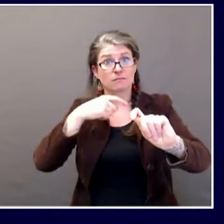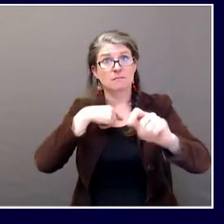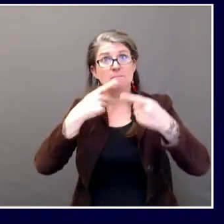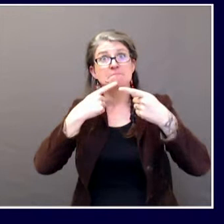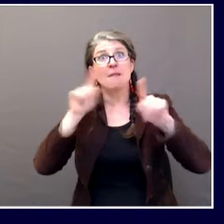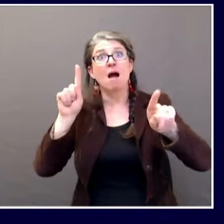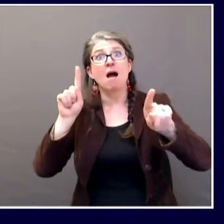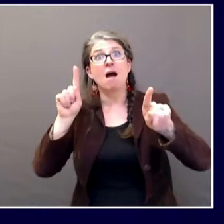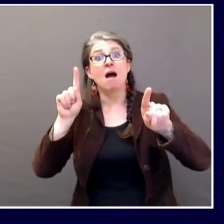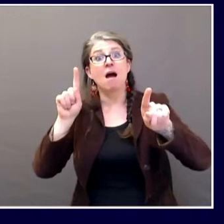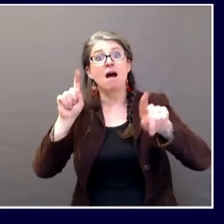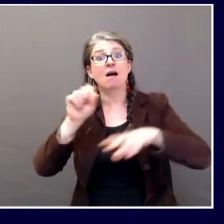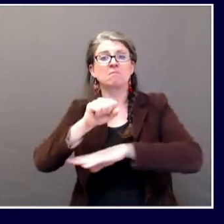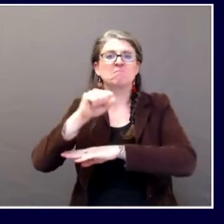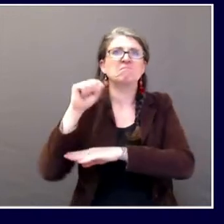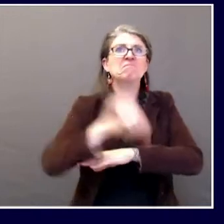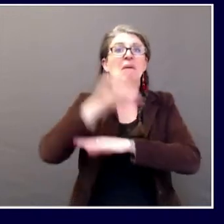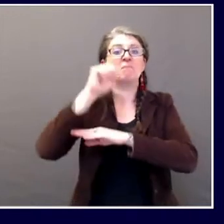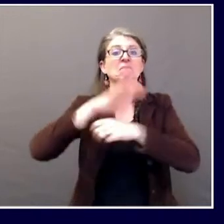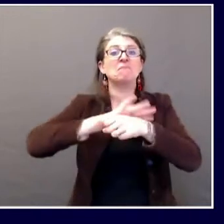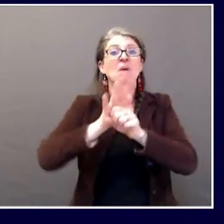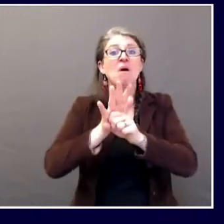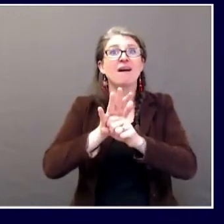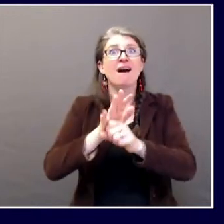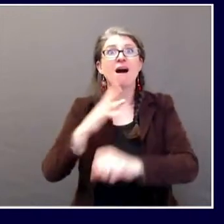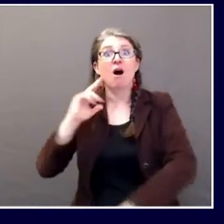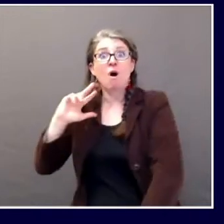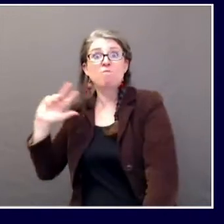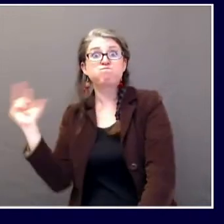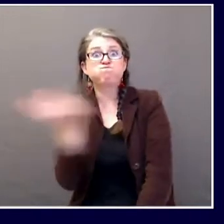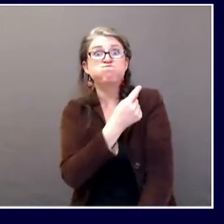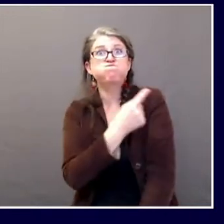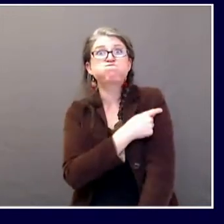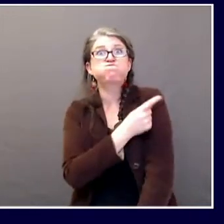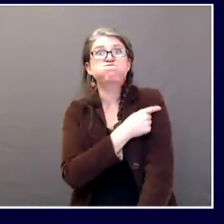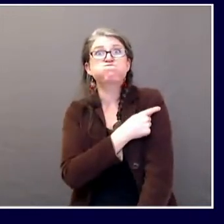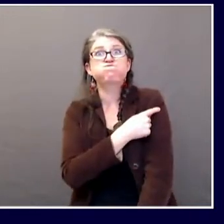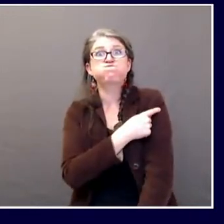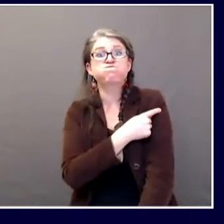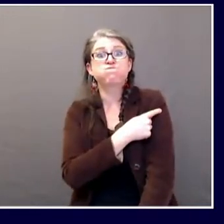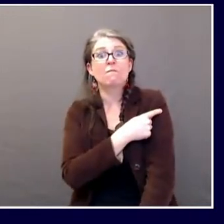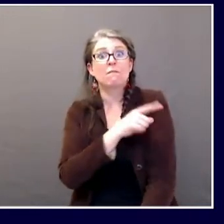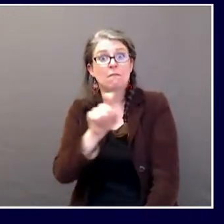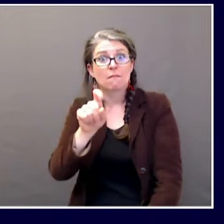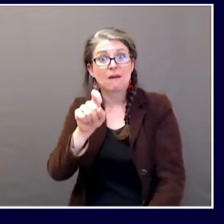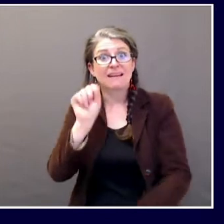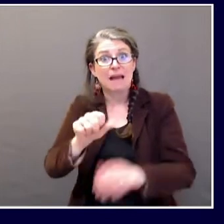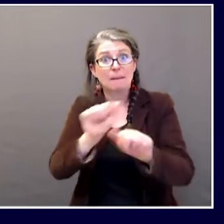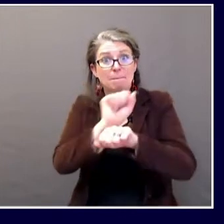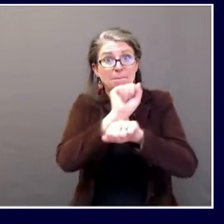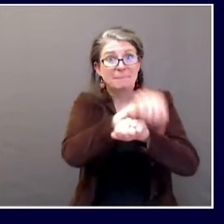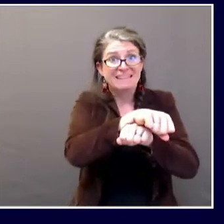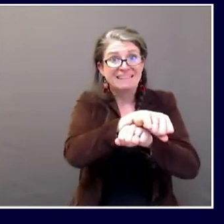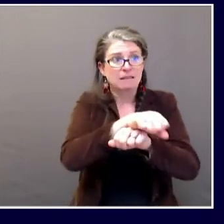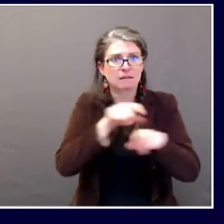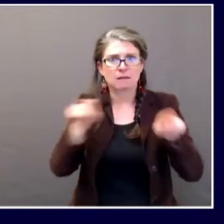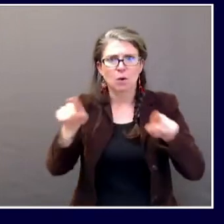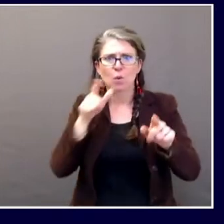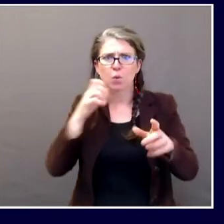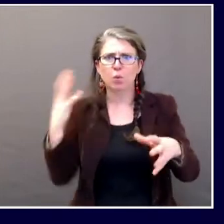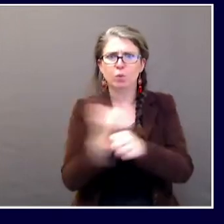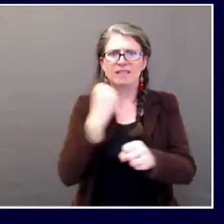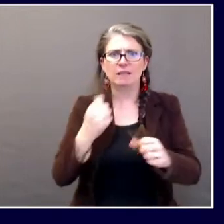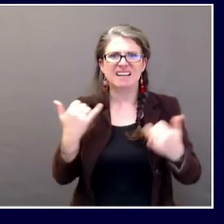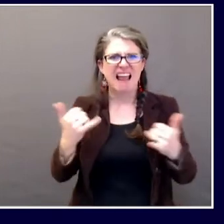Maine as high as they have been, we've got a shot at outrunning the virus. But if these new variants come into the picture,